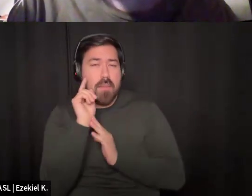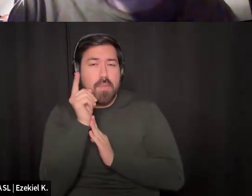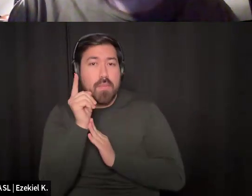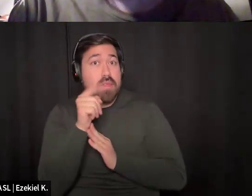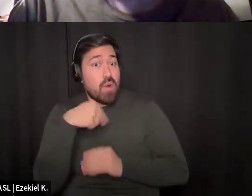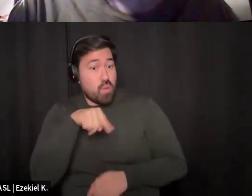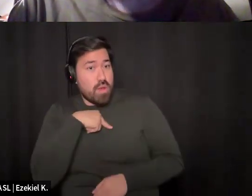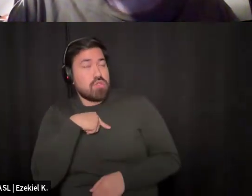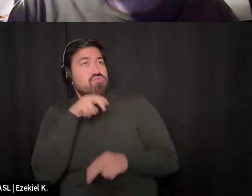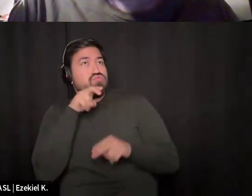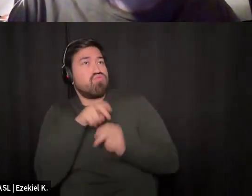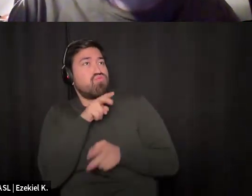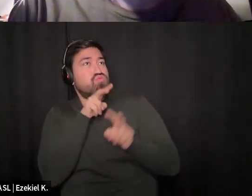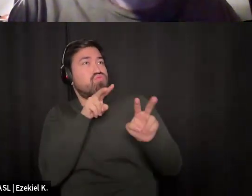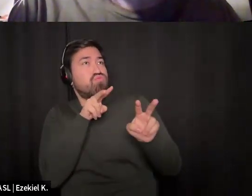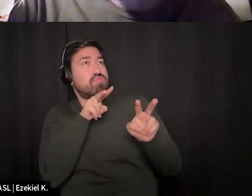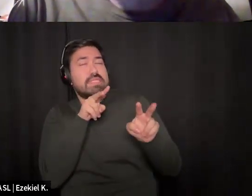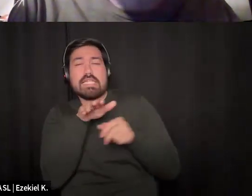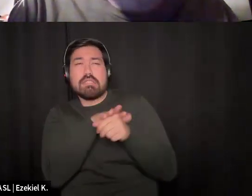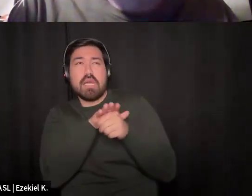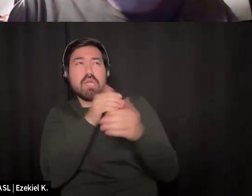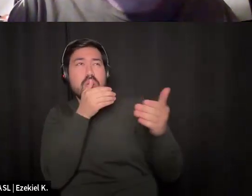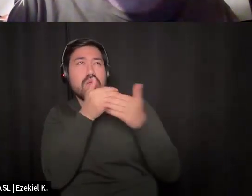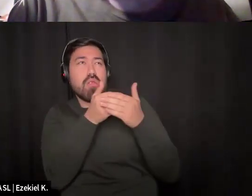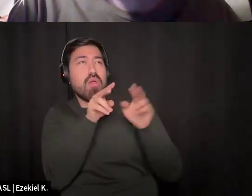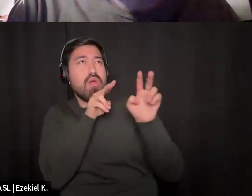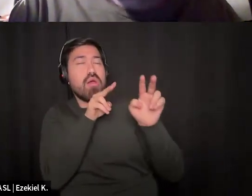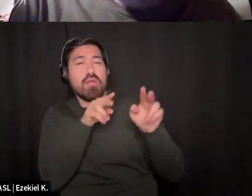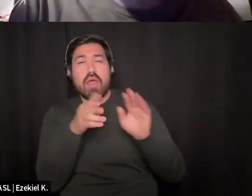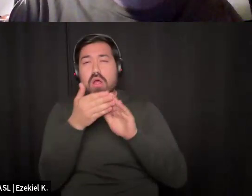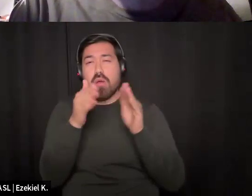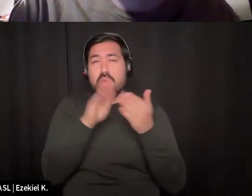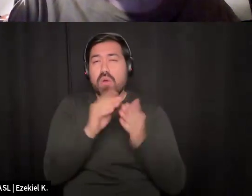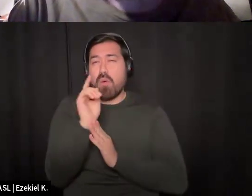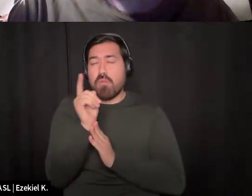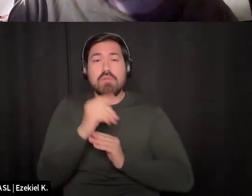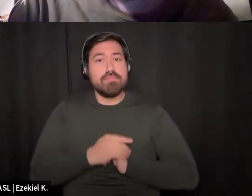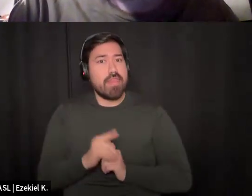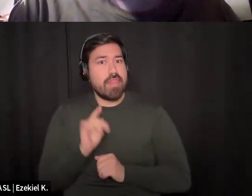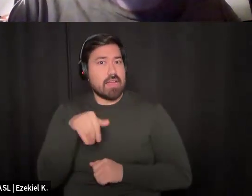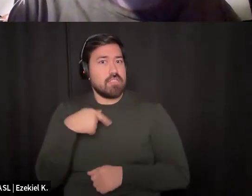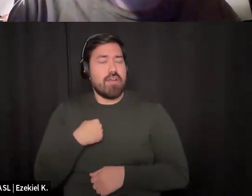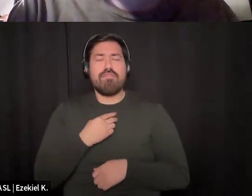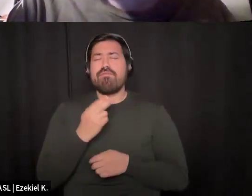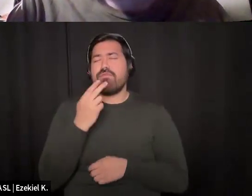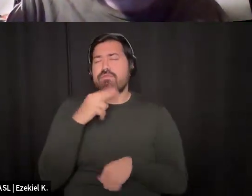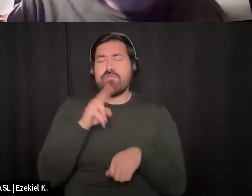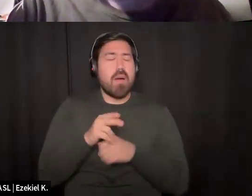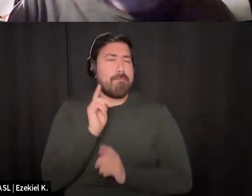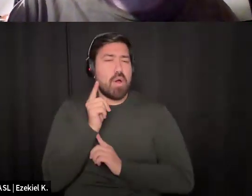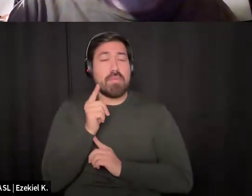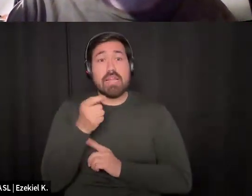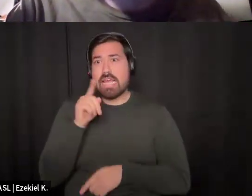that we're getting to be in space and in community with them. And and that was such a fun thing. And one of the things I loved was